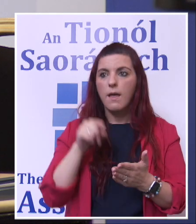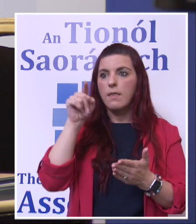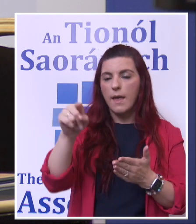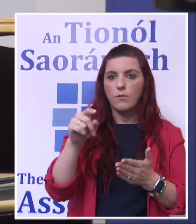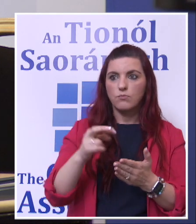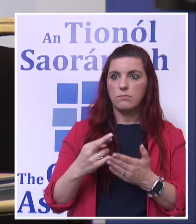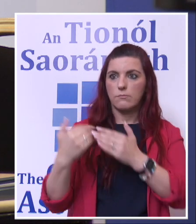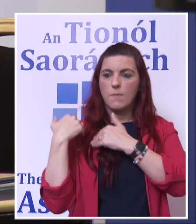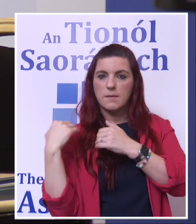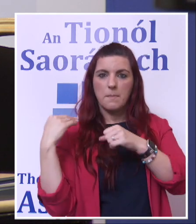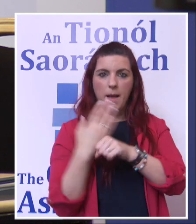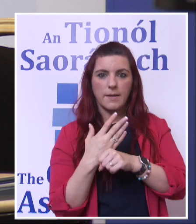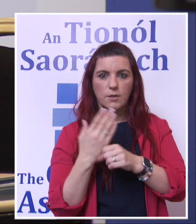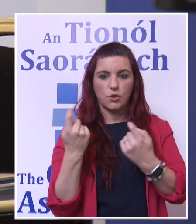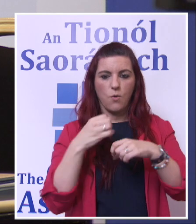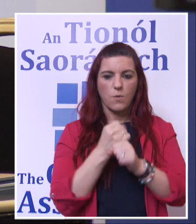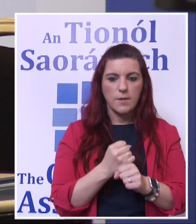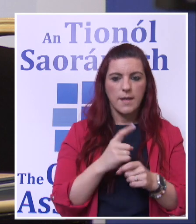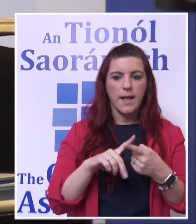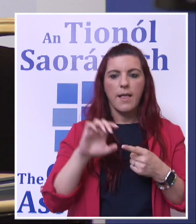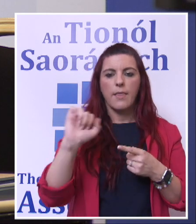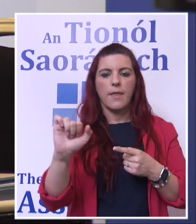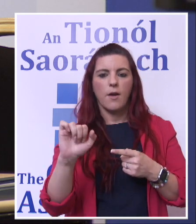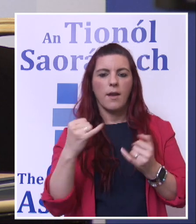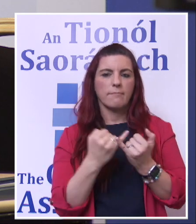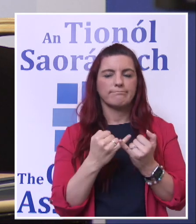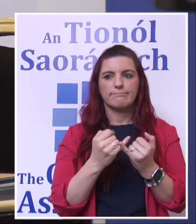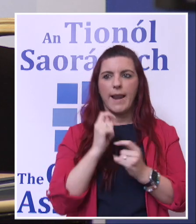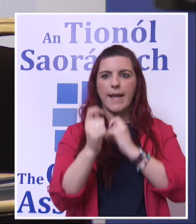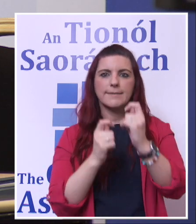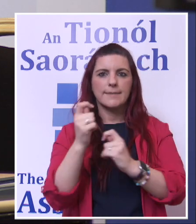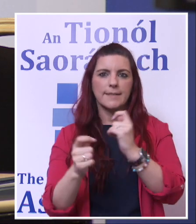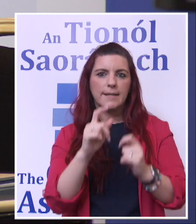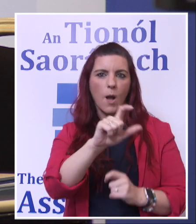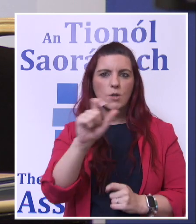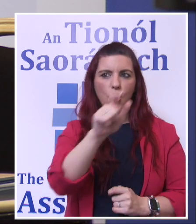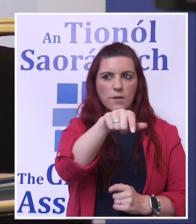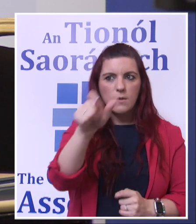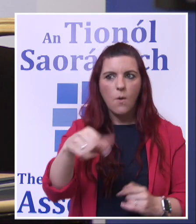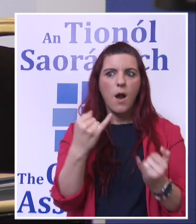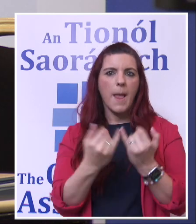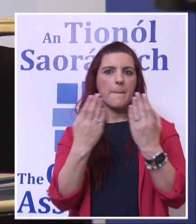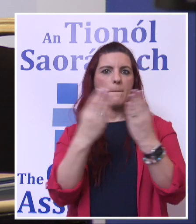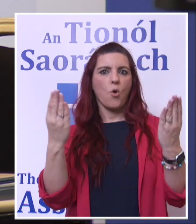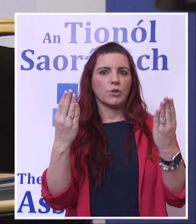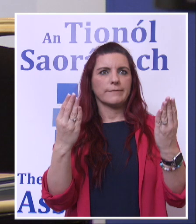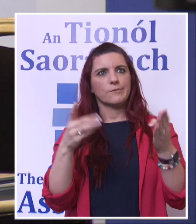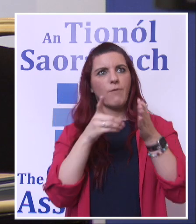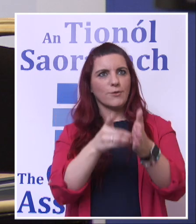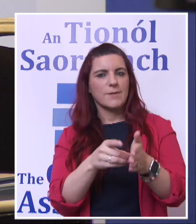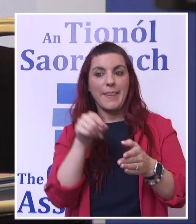They elect the councillors, who ultimately are the board of directors, who in turn appoint a city manager, chief